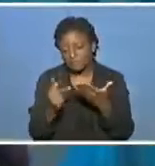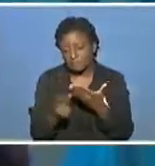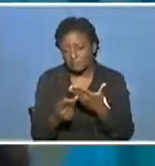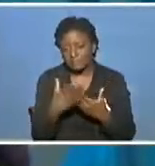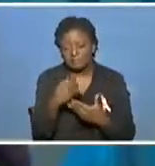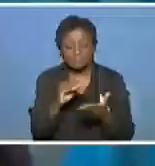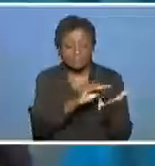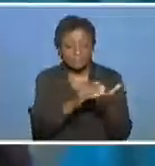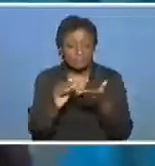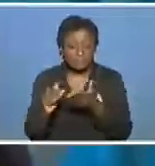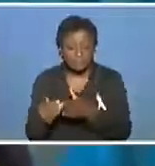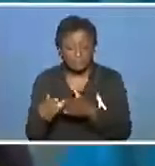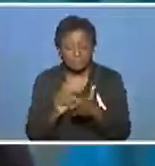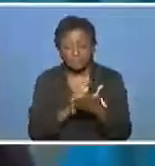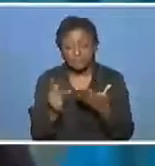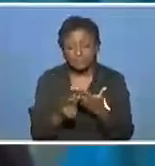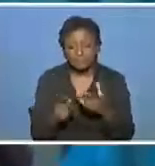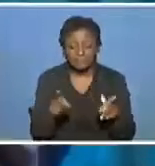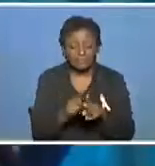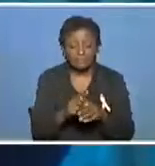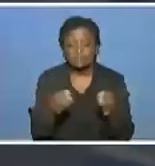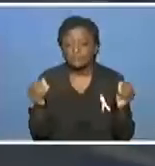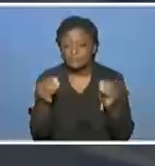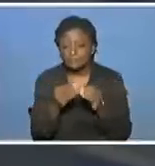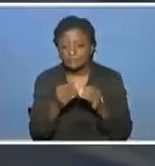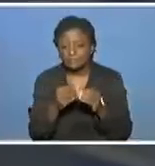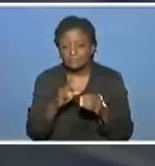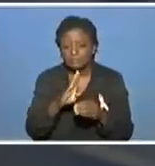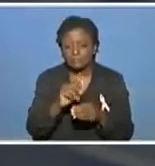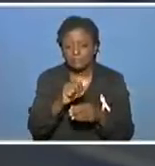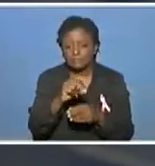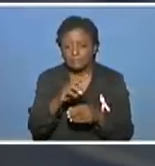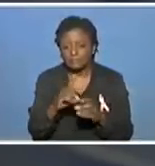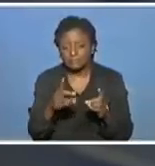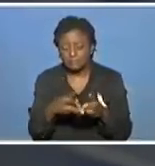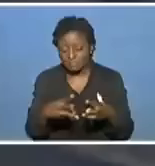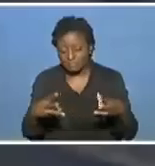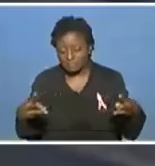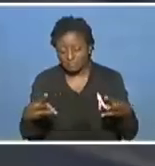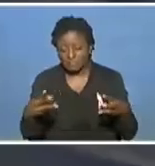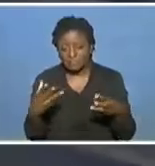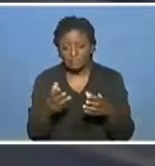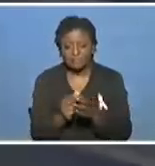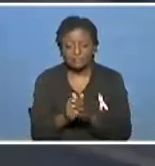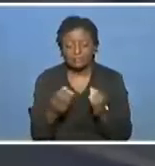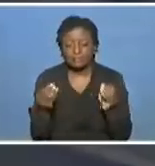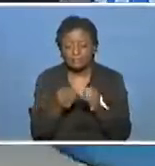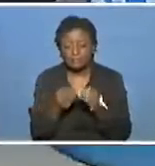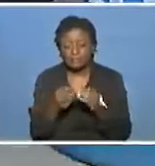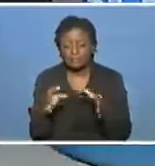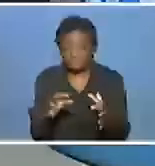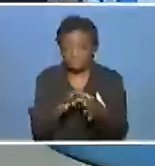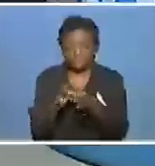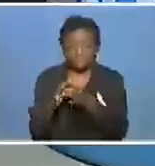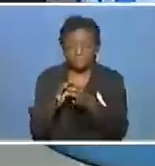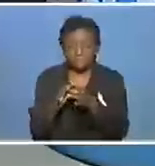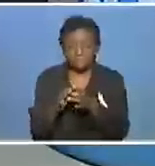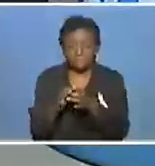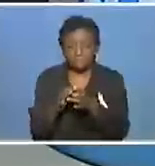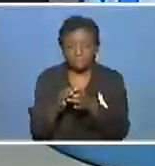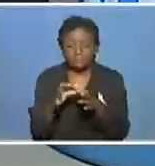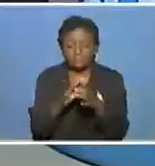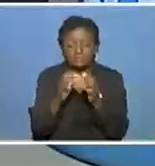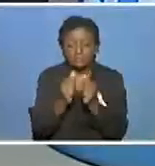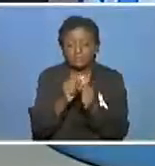There's also more bandwidth and greater connectivity for theater patrons through BTC's launch at Fusion. BTC's connection with the